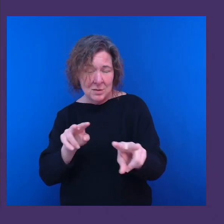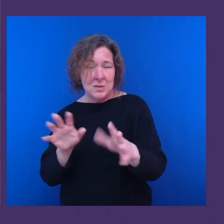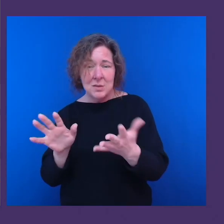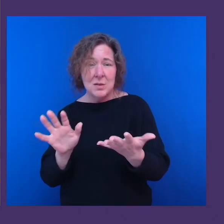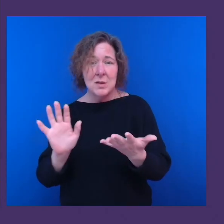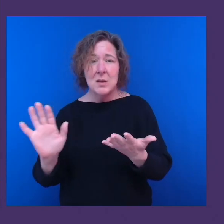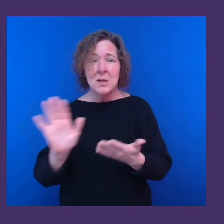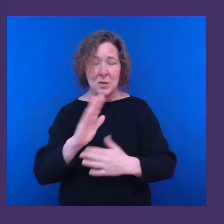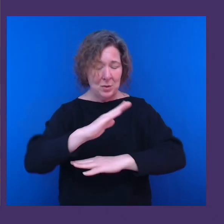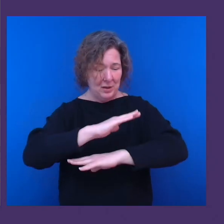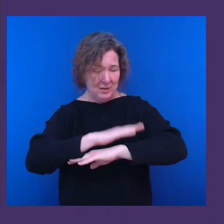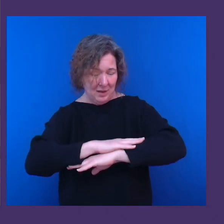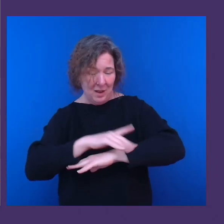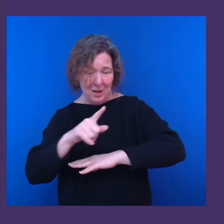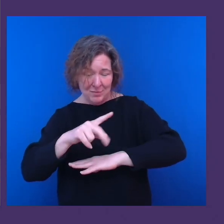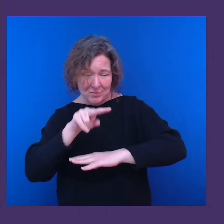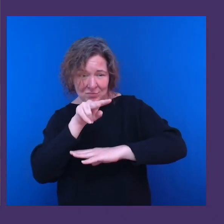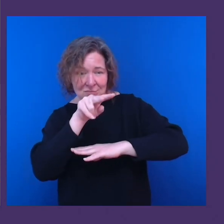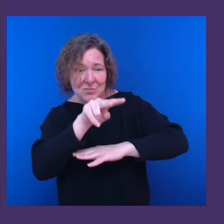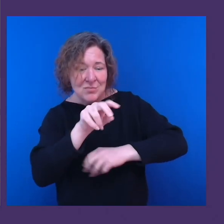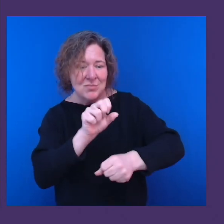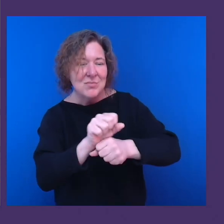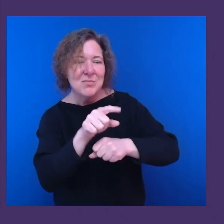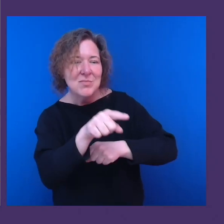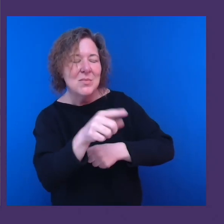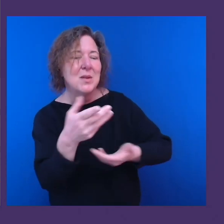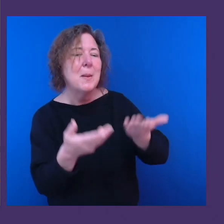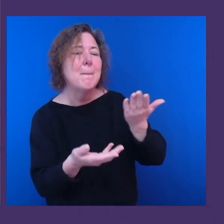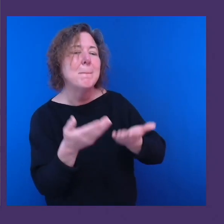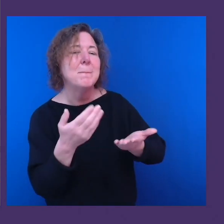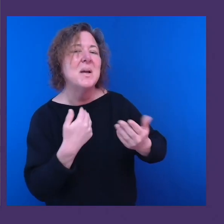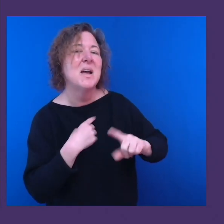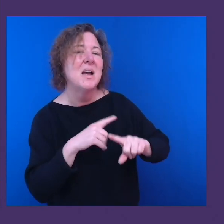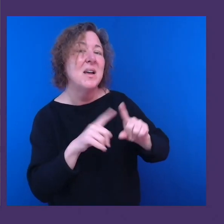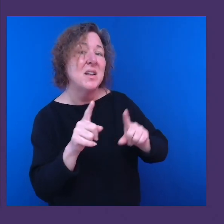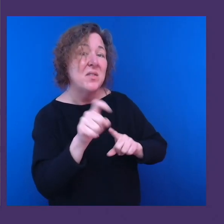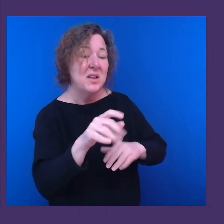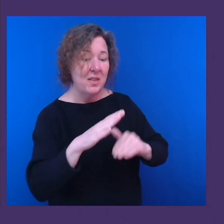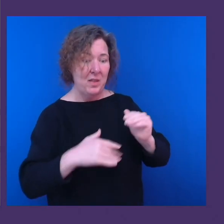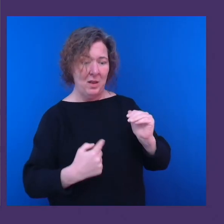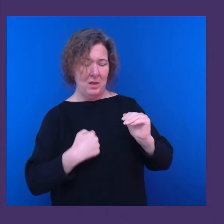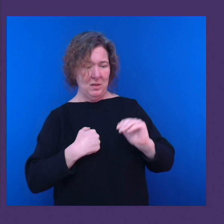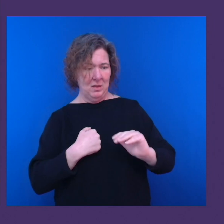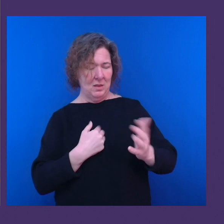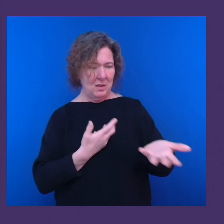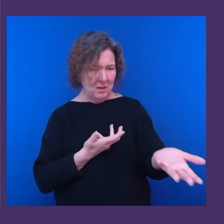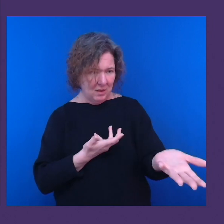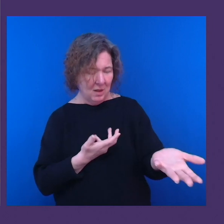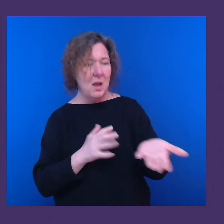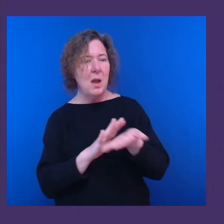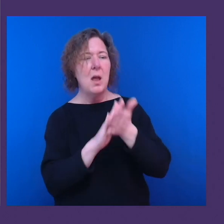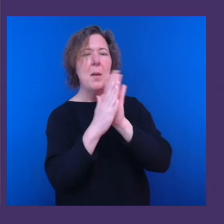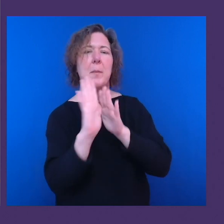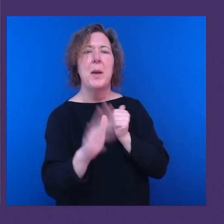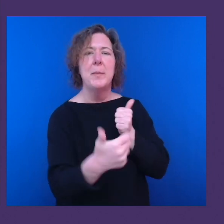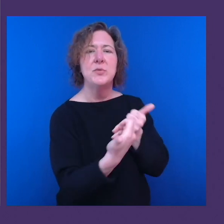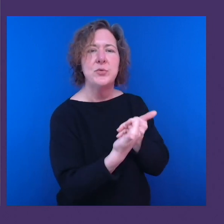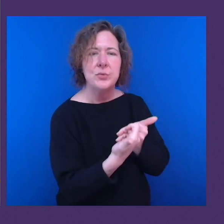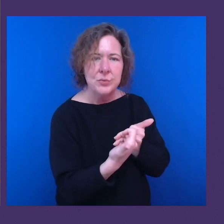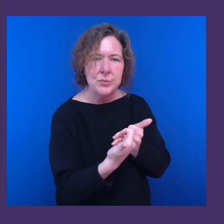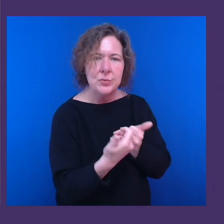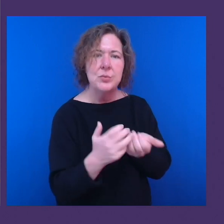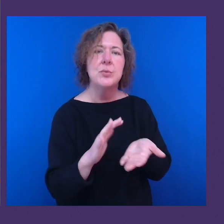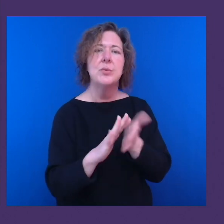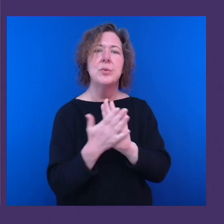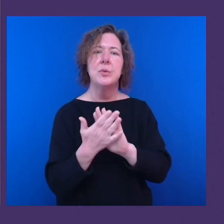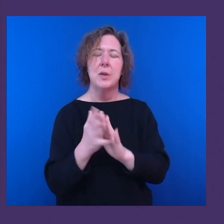desk at your colleague who may have different needs than you do, then it become a challenge. It become a